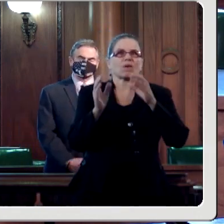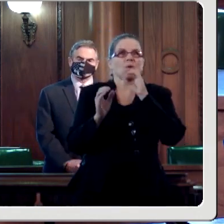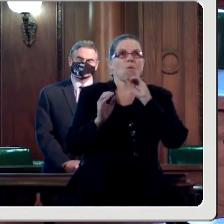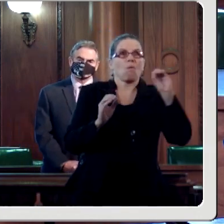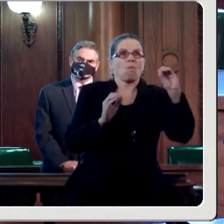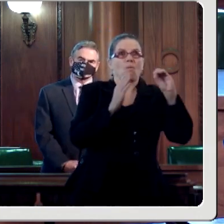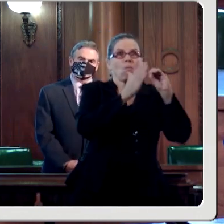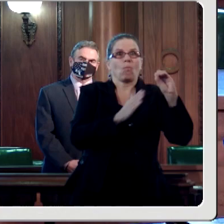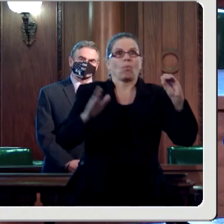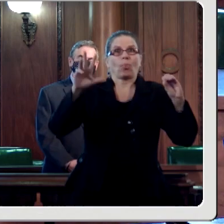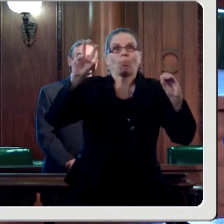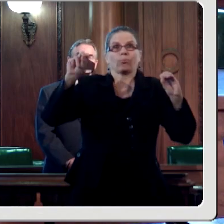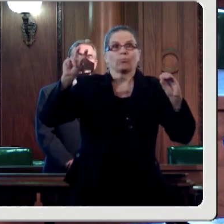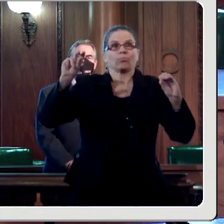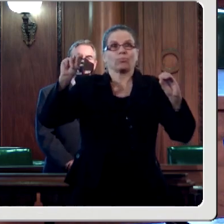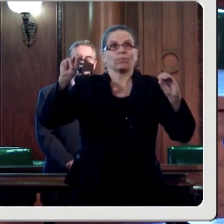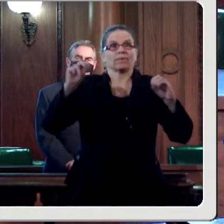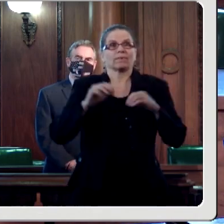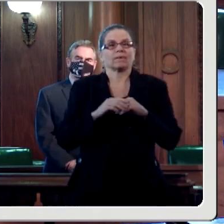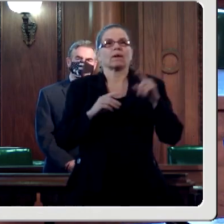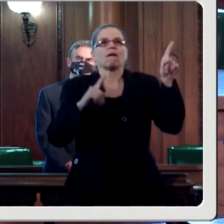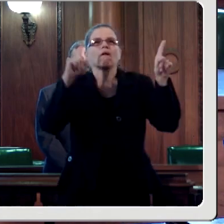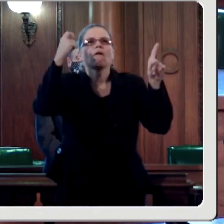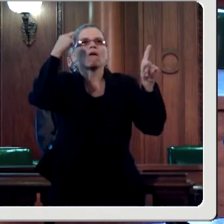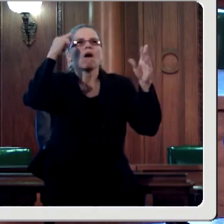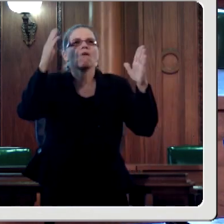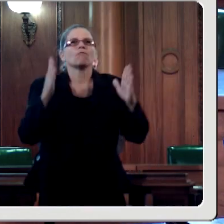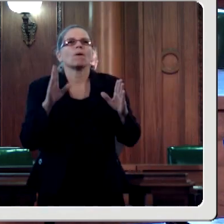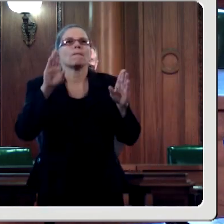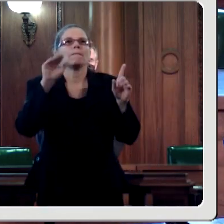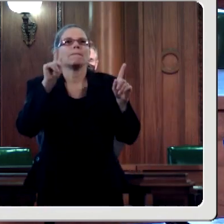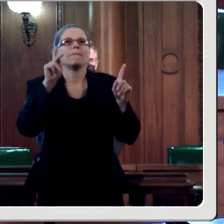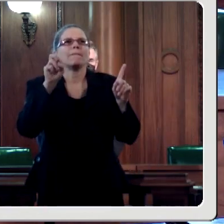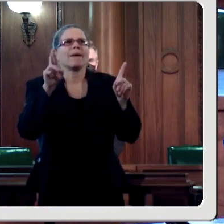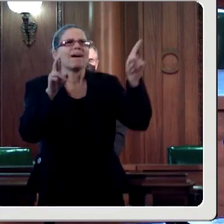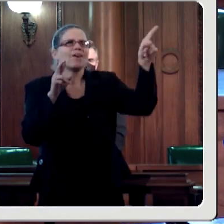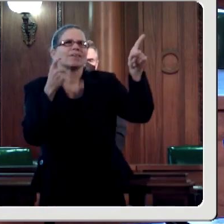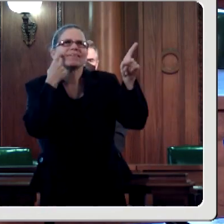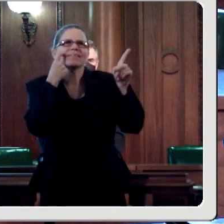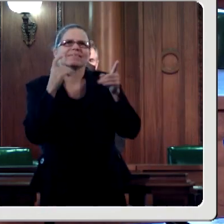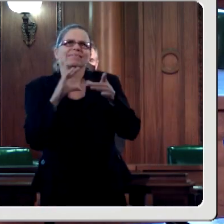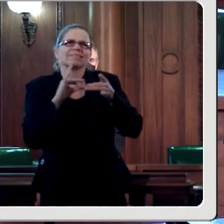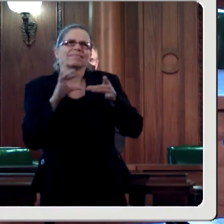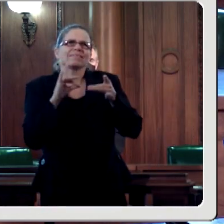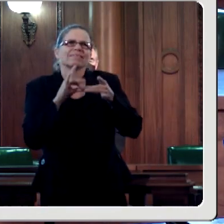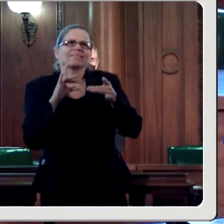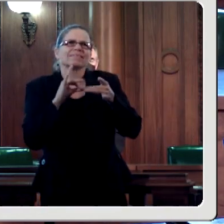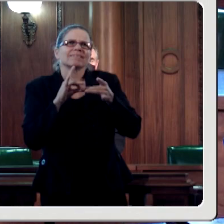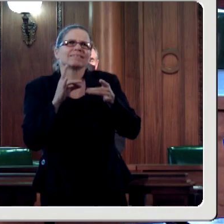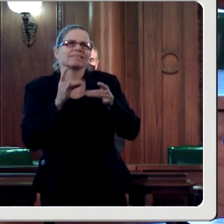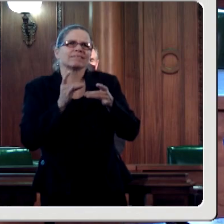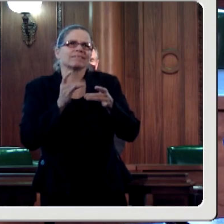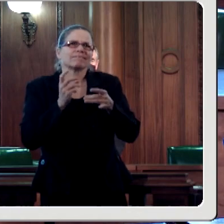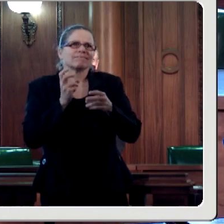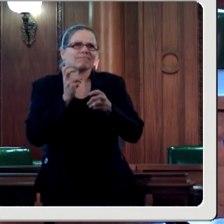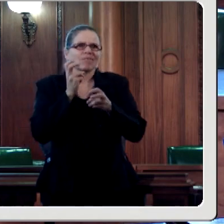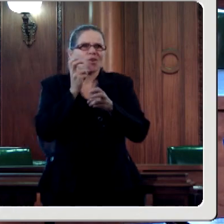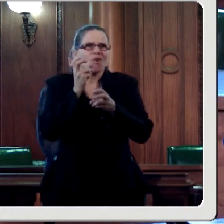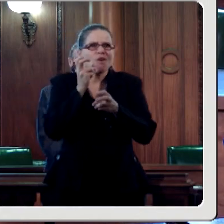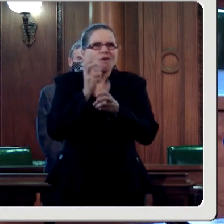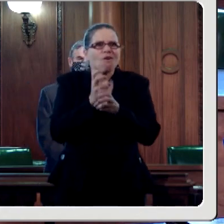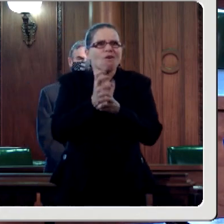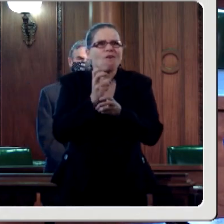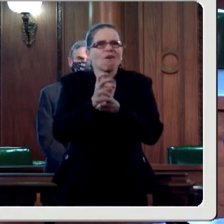in one of his briefings last week, acknowledged that that is a difficult group to message. In your conversations with